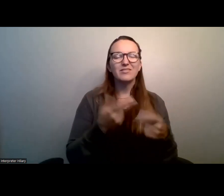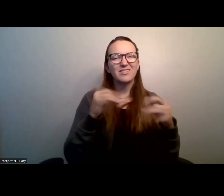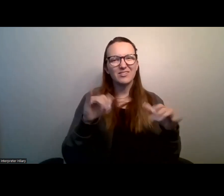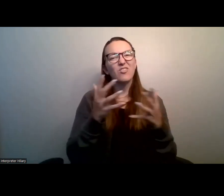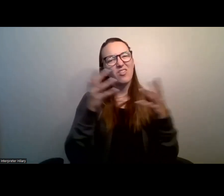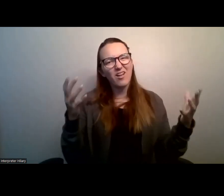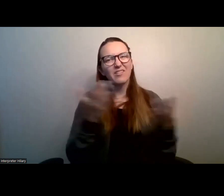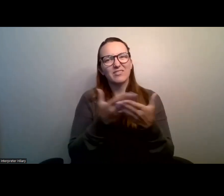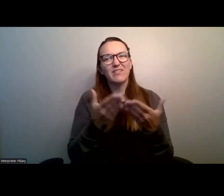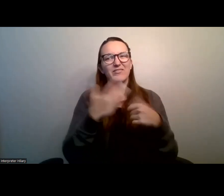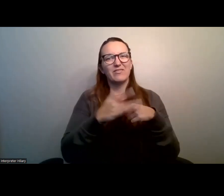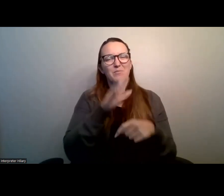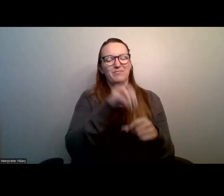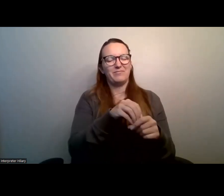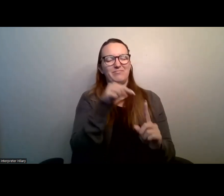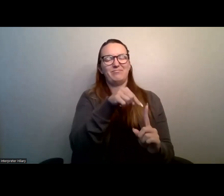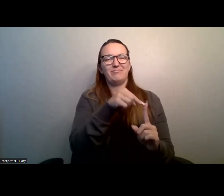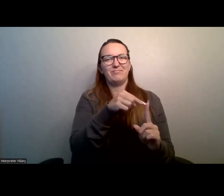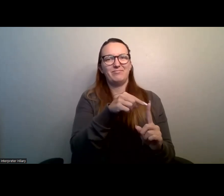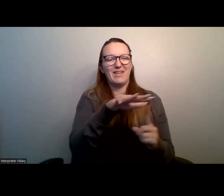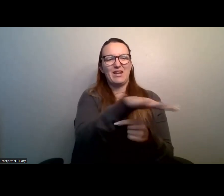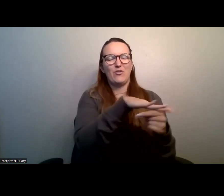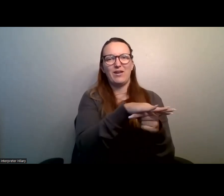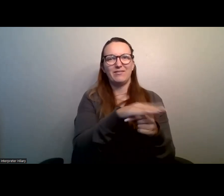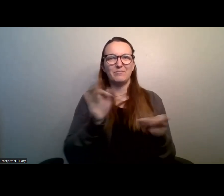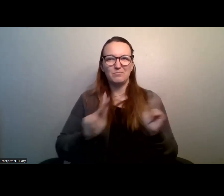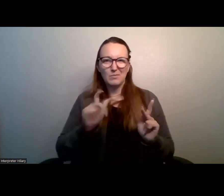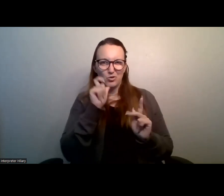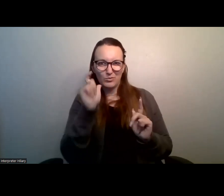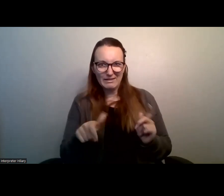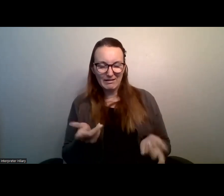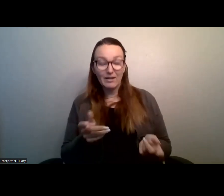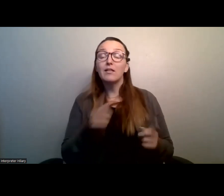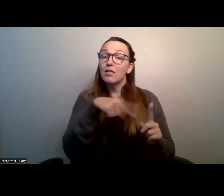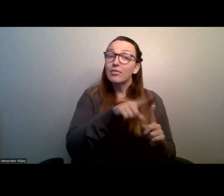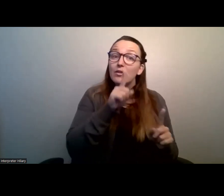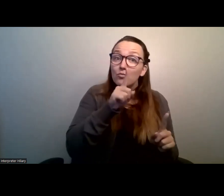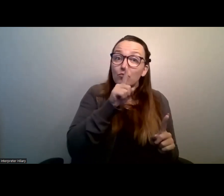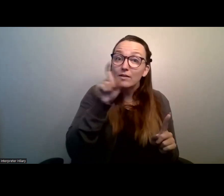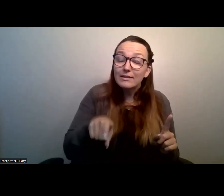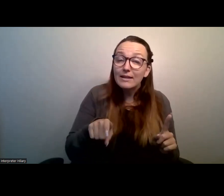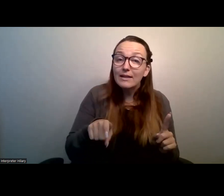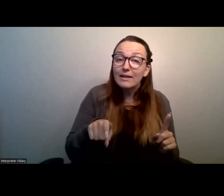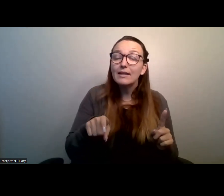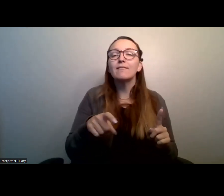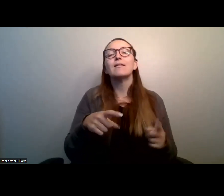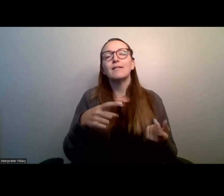care in the neighborhood. And folks don't need that. But what they really need is diabetic